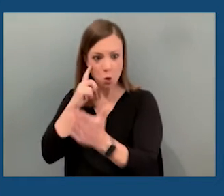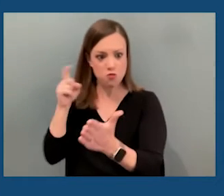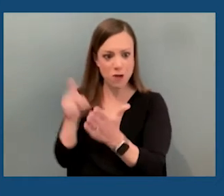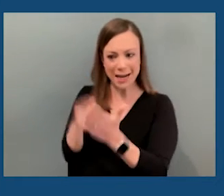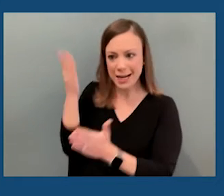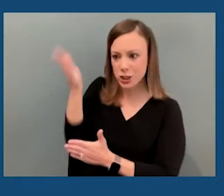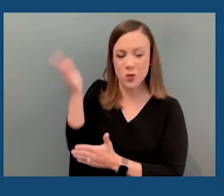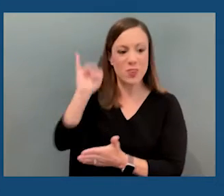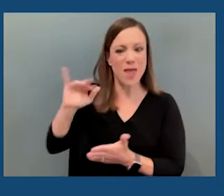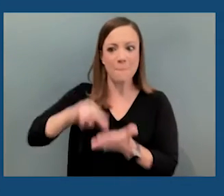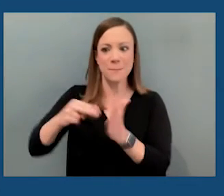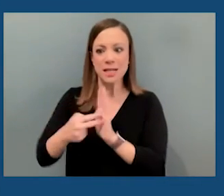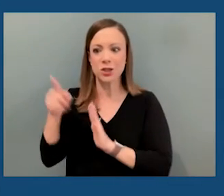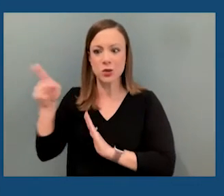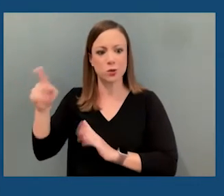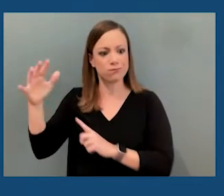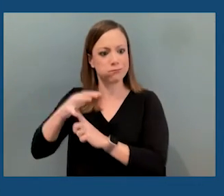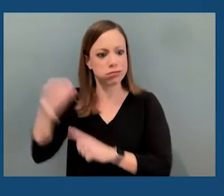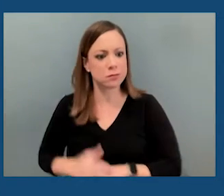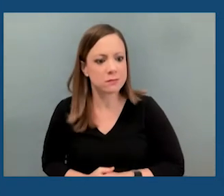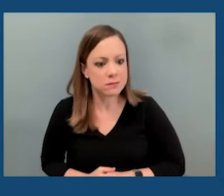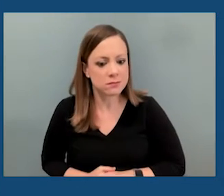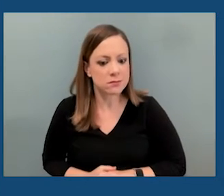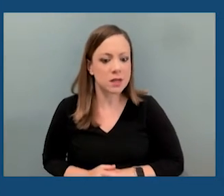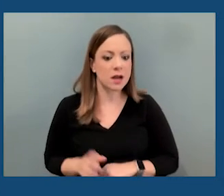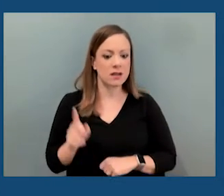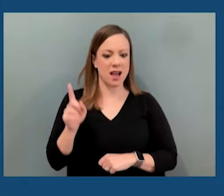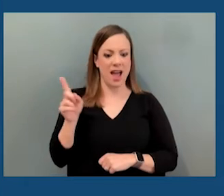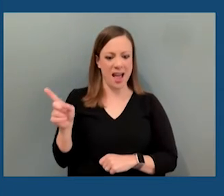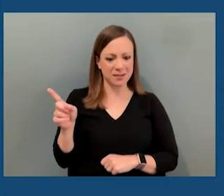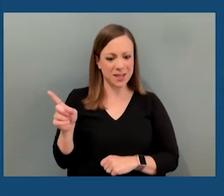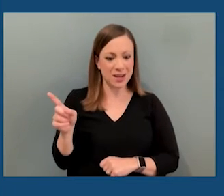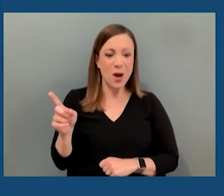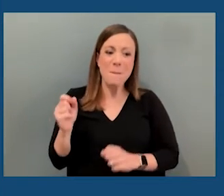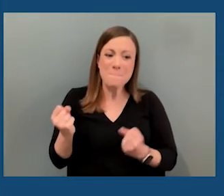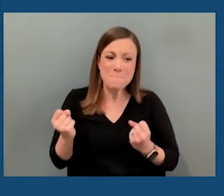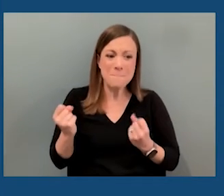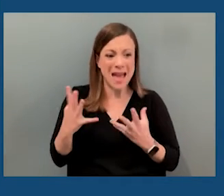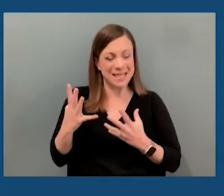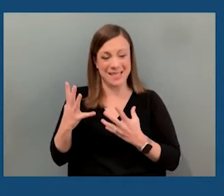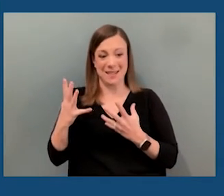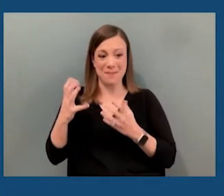of us have seen in our lifetime, and I want to say thank you, Governor Hochul, for all you did in this budget.